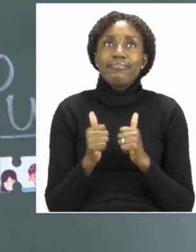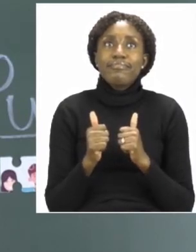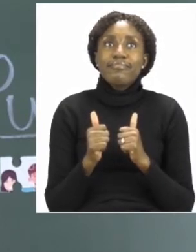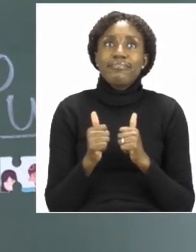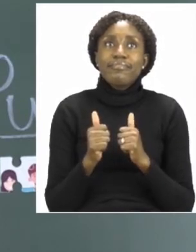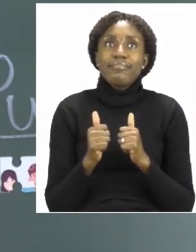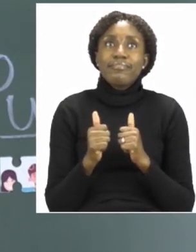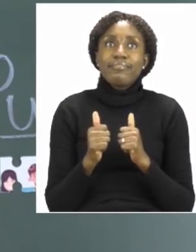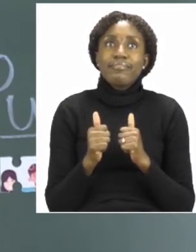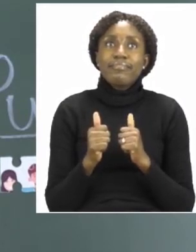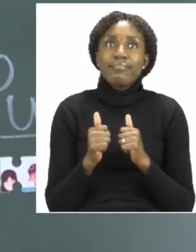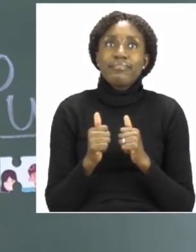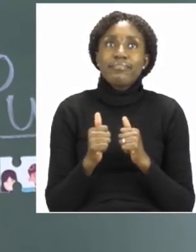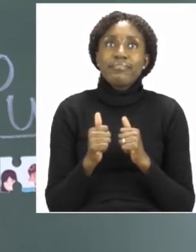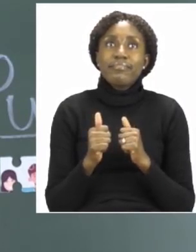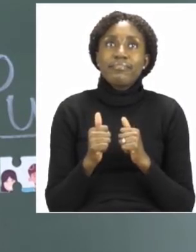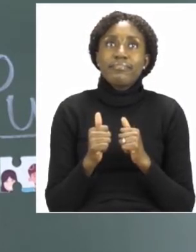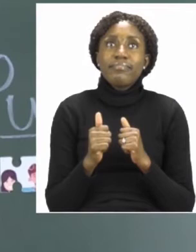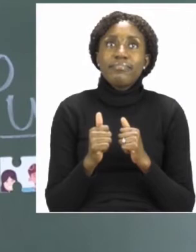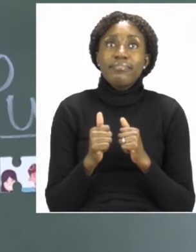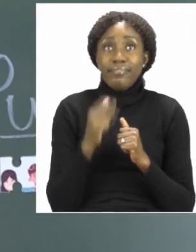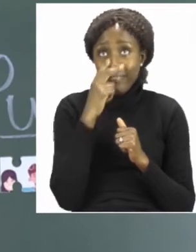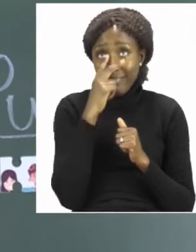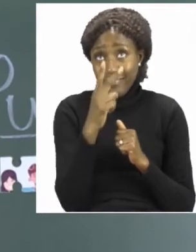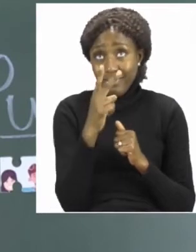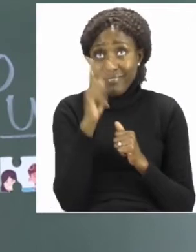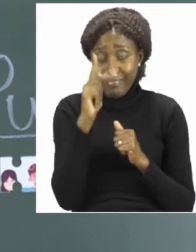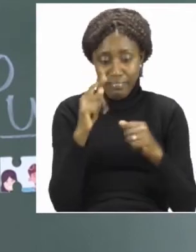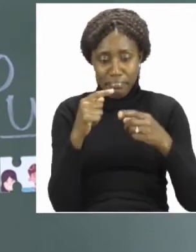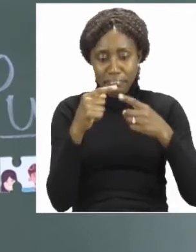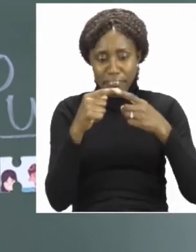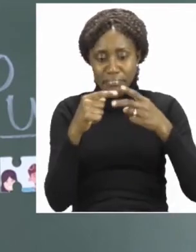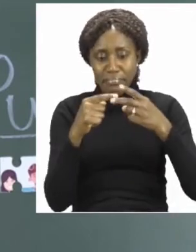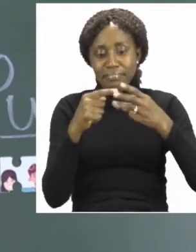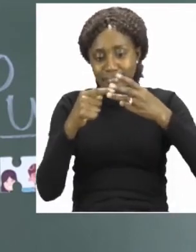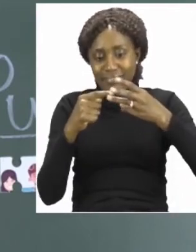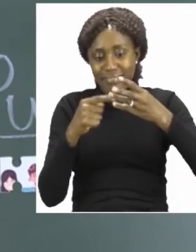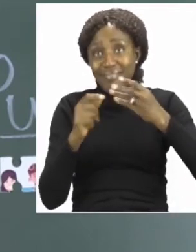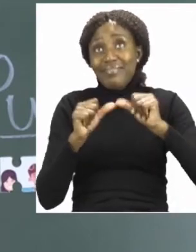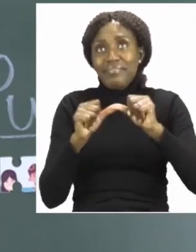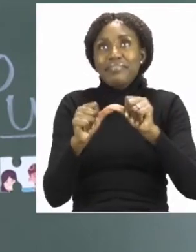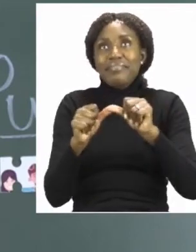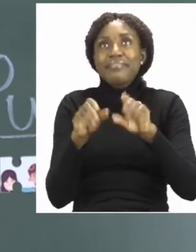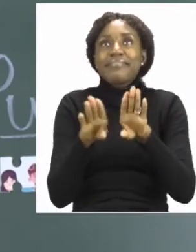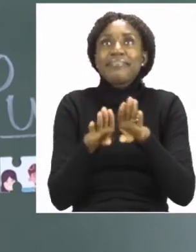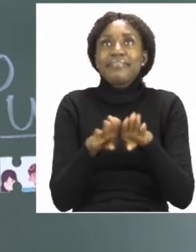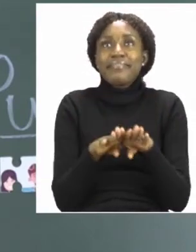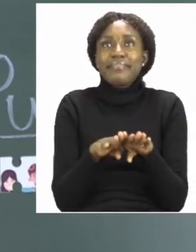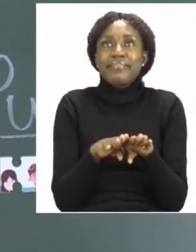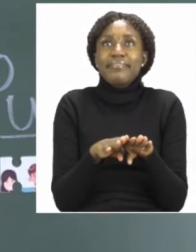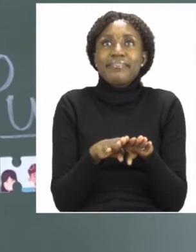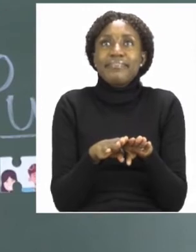that on page 26 you have two more of the same pattern that you have to draw